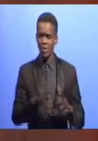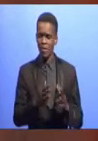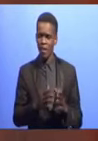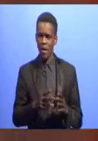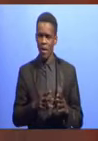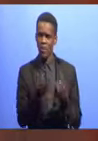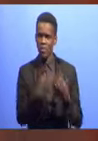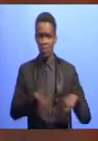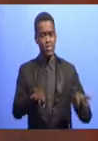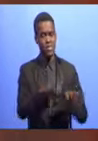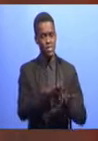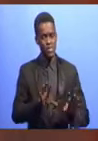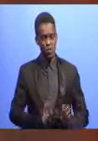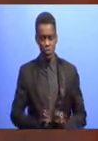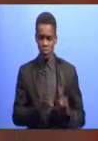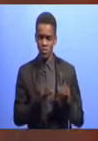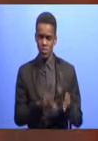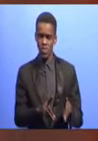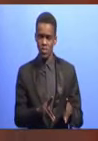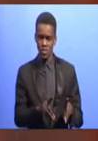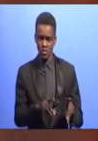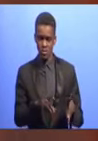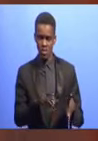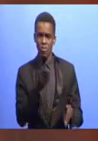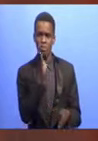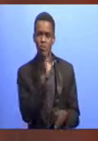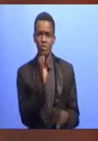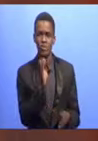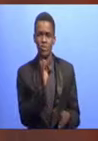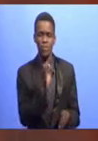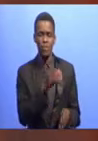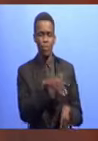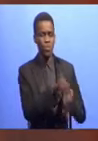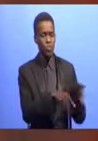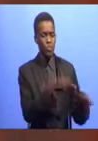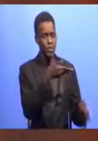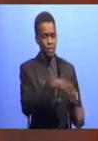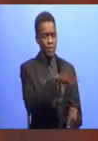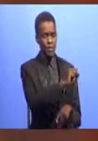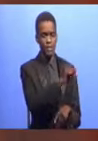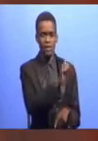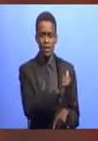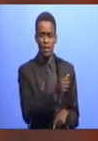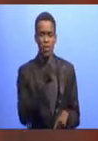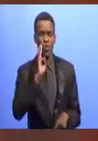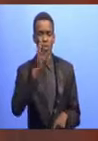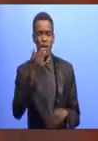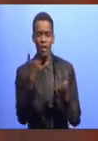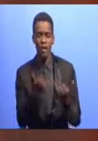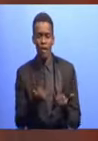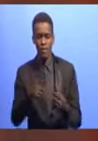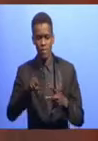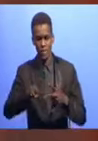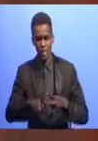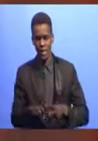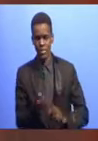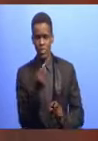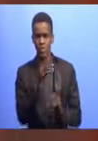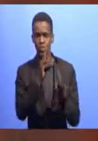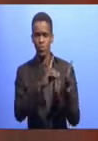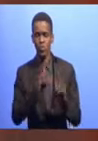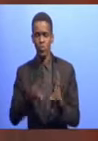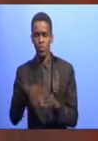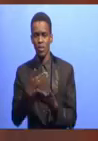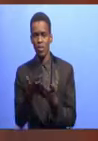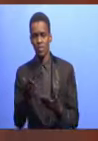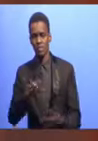gore dilwana tsa bone di tsene mo dishopong re kgona go di enjoya. Ba dira dilwana tse e leng gore di na le quality. That is why ba kgona go di